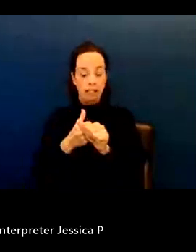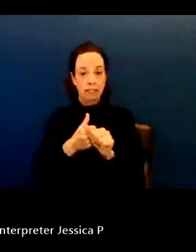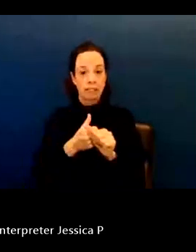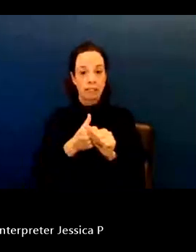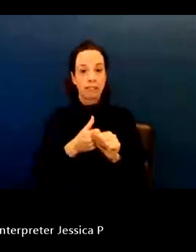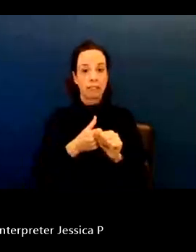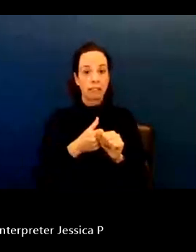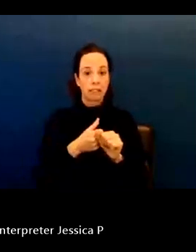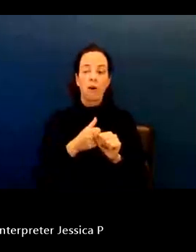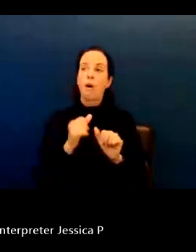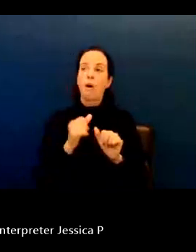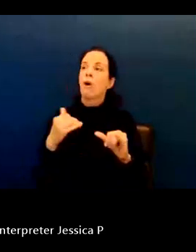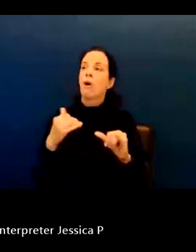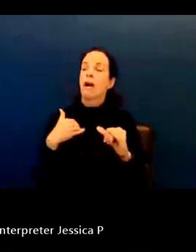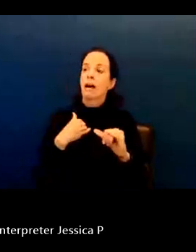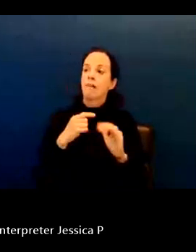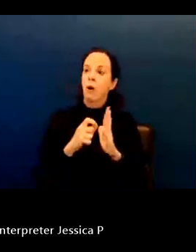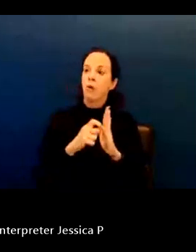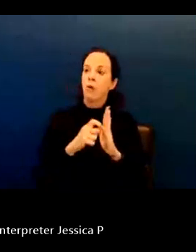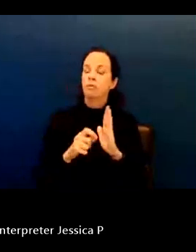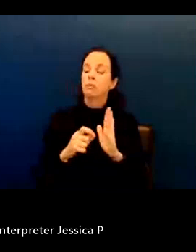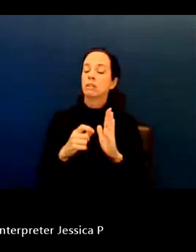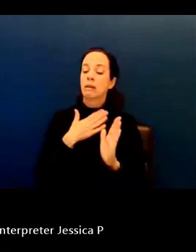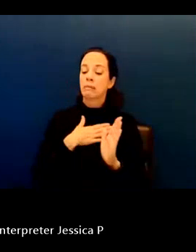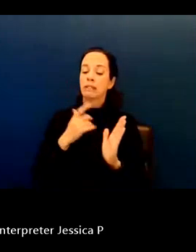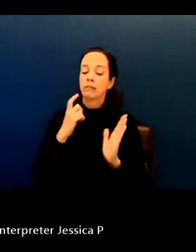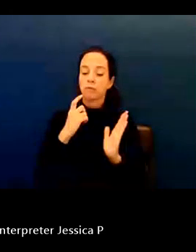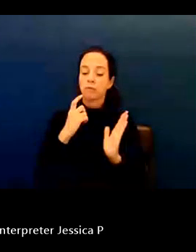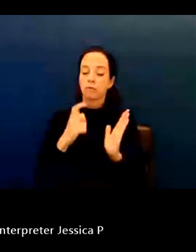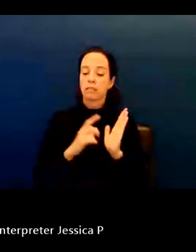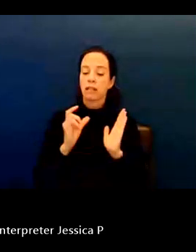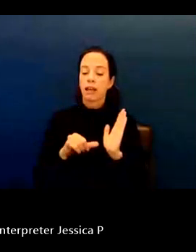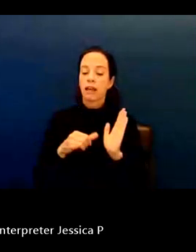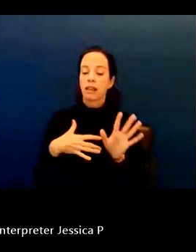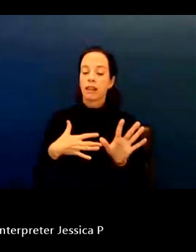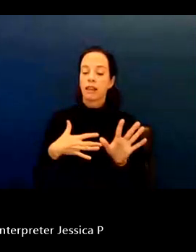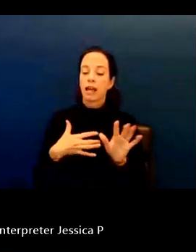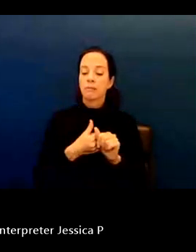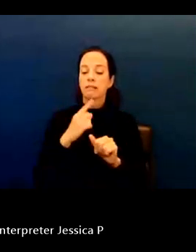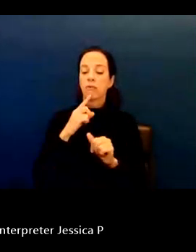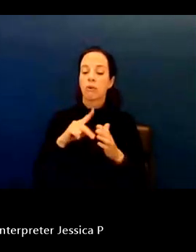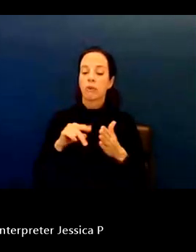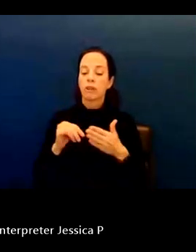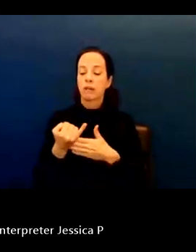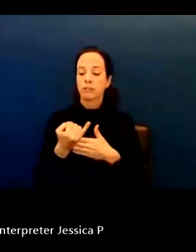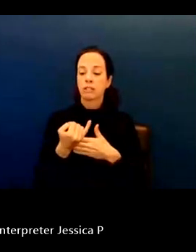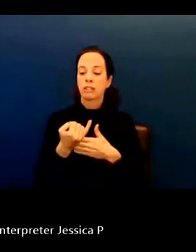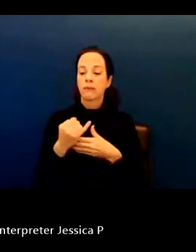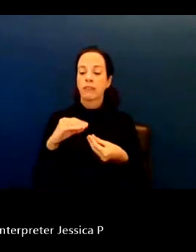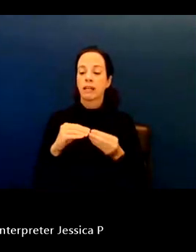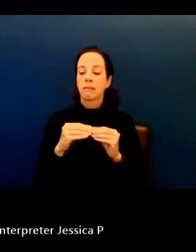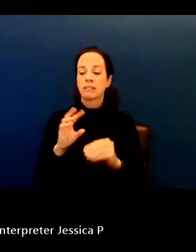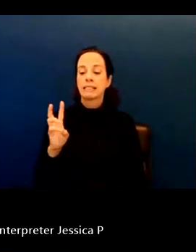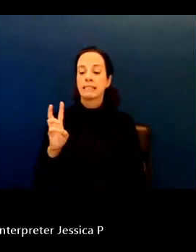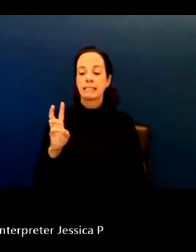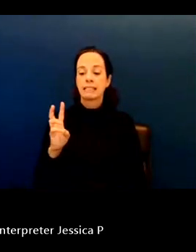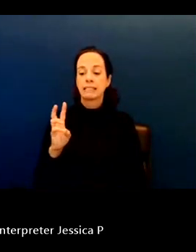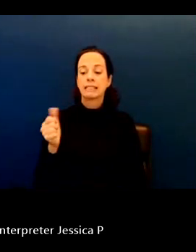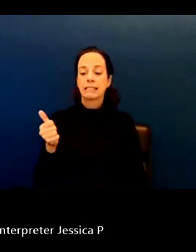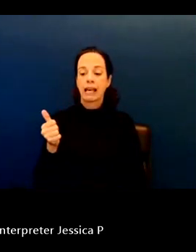I do have a note. Please note the updates to the project project number 6, 10,